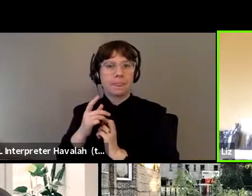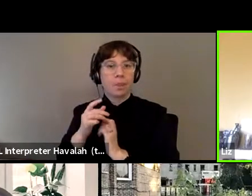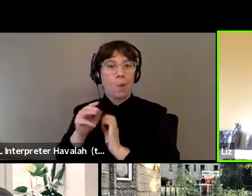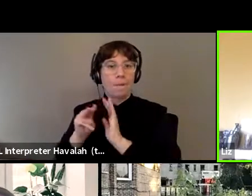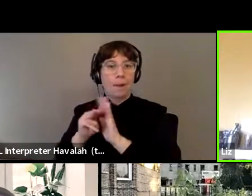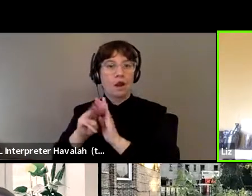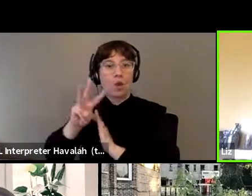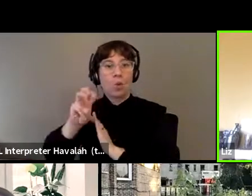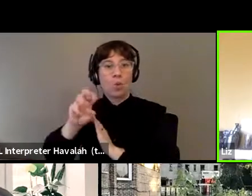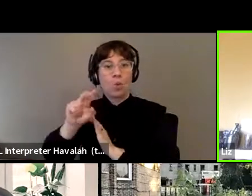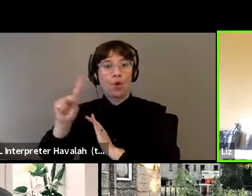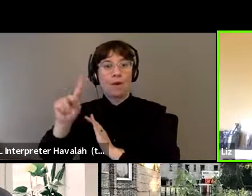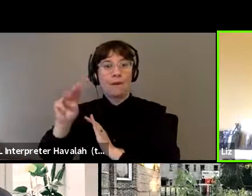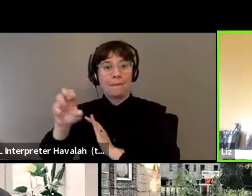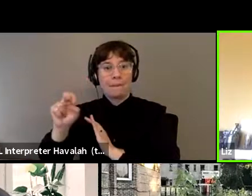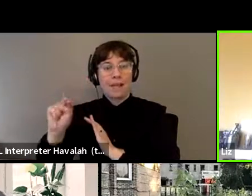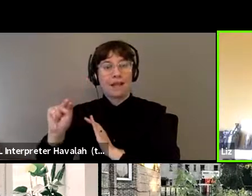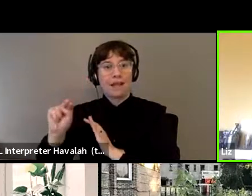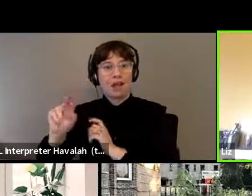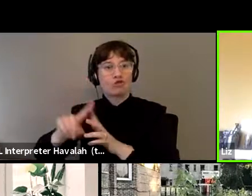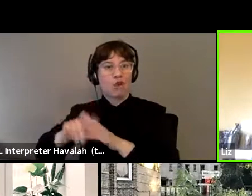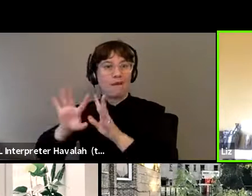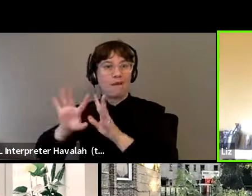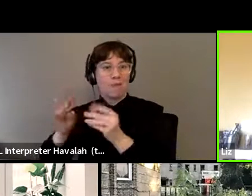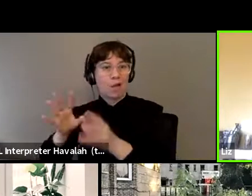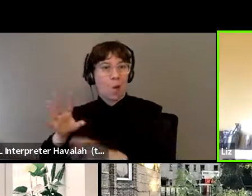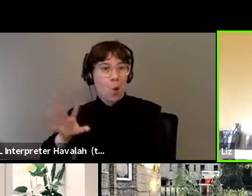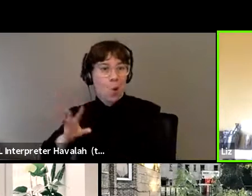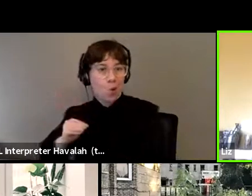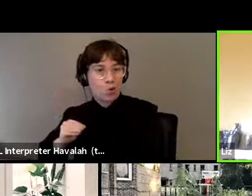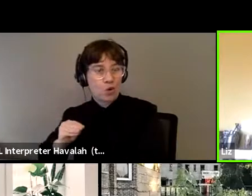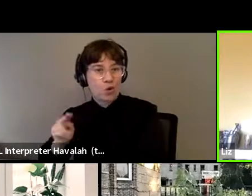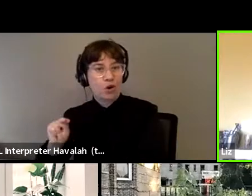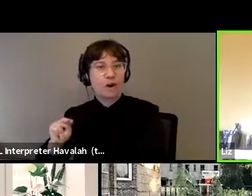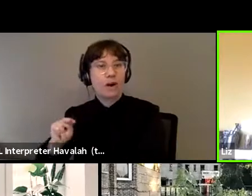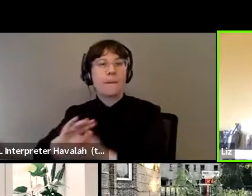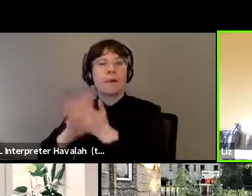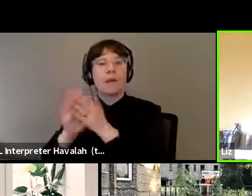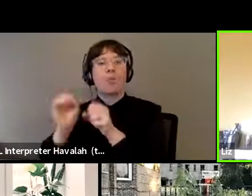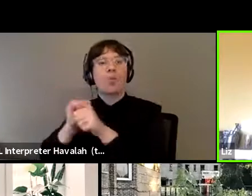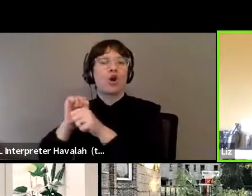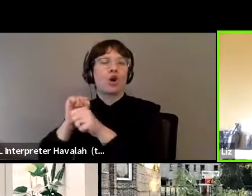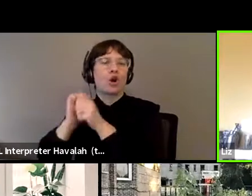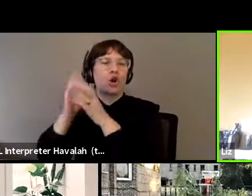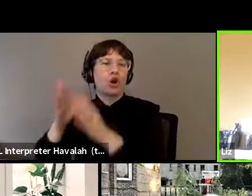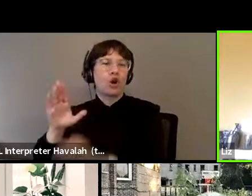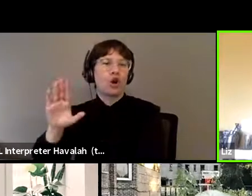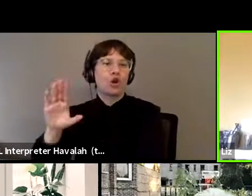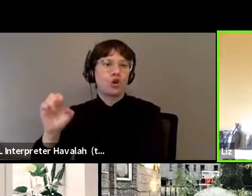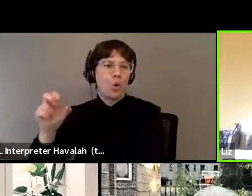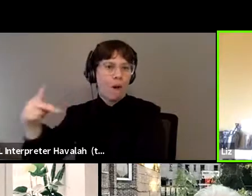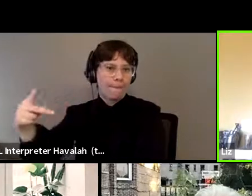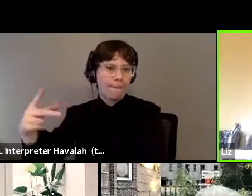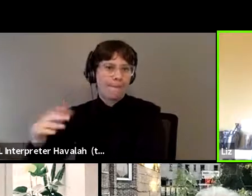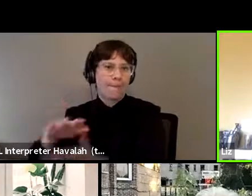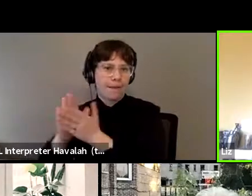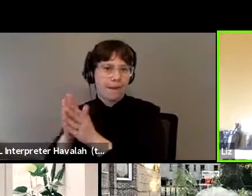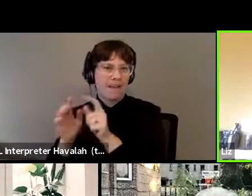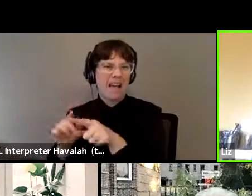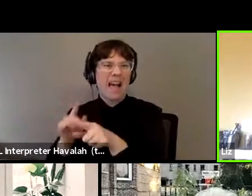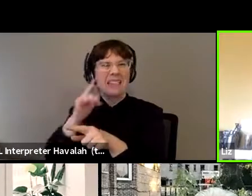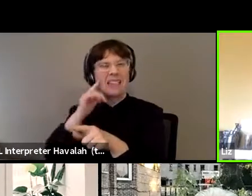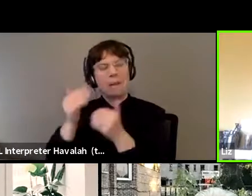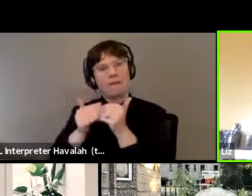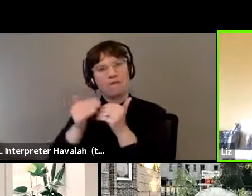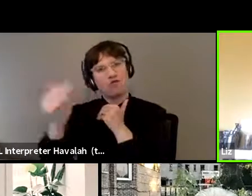Woodman's. Woodman's started out family owned and they eventually turned into a worker co-op. So I think that like, if in the